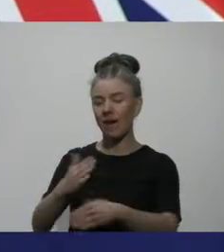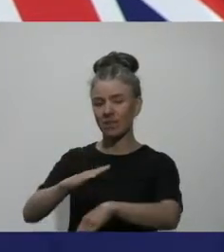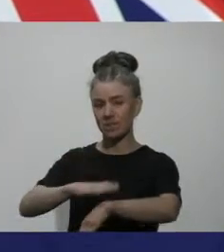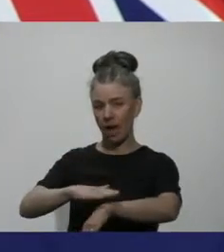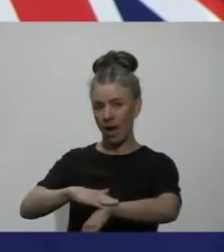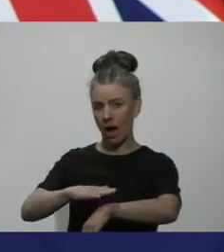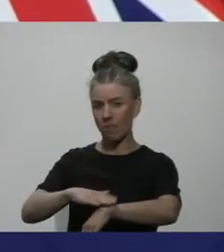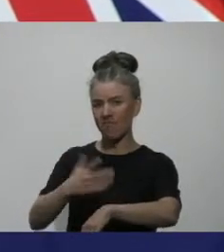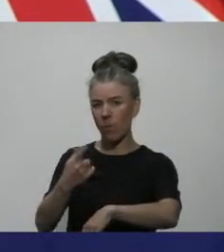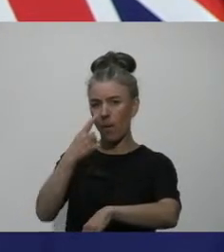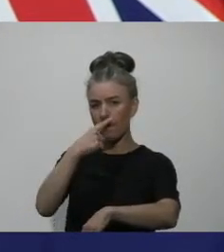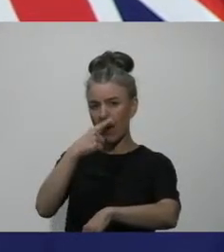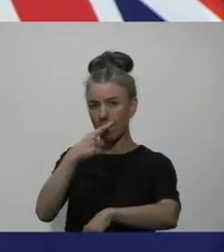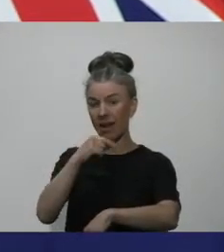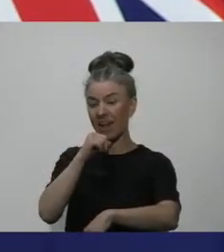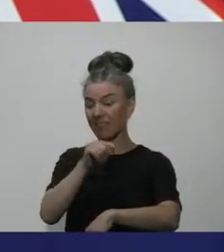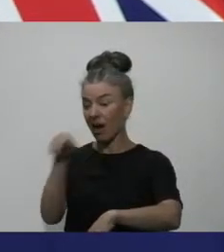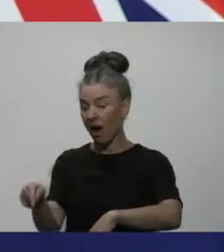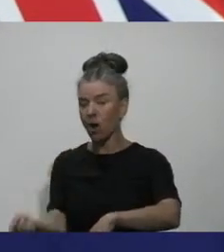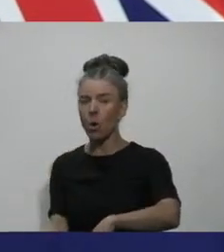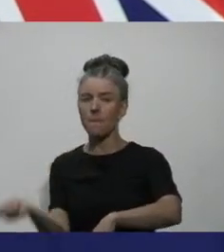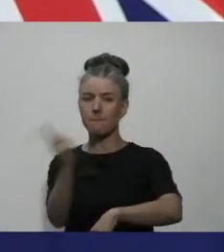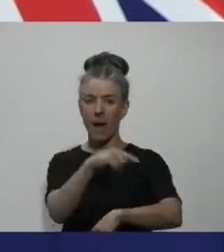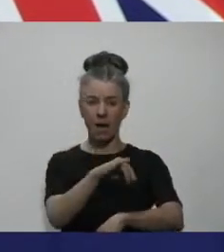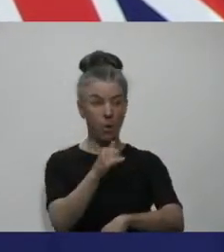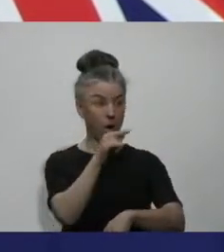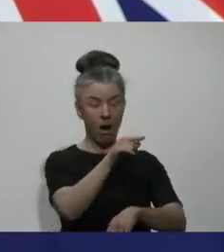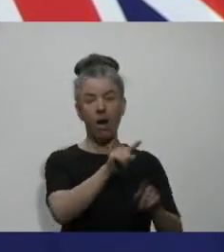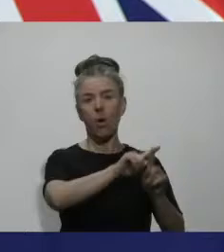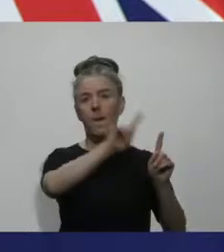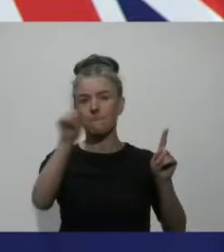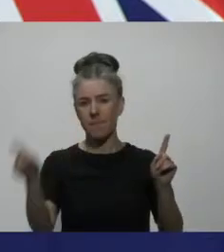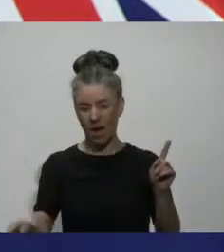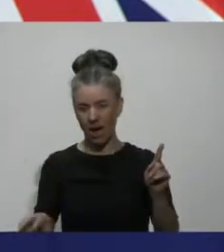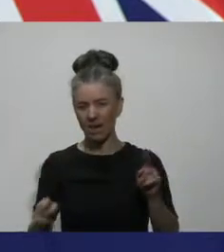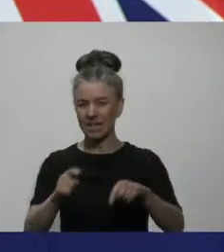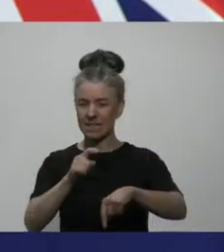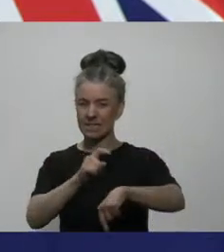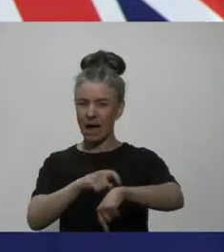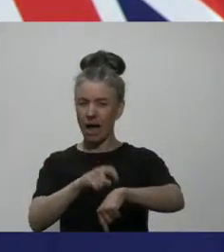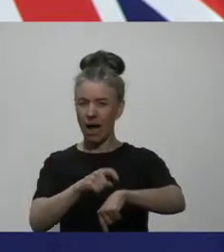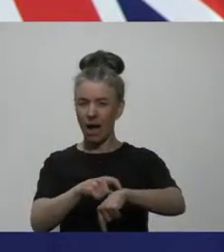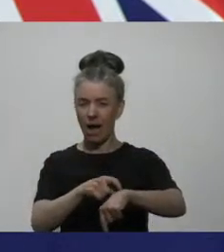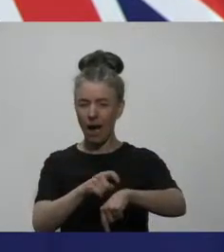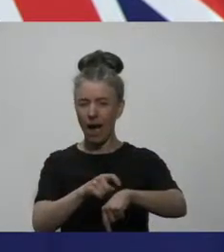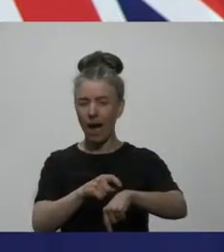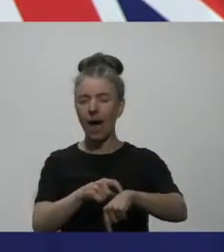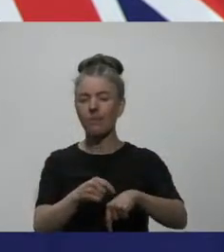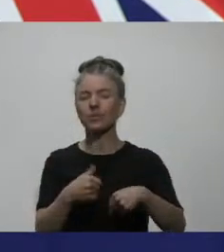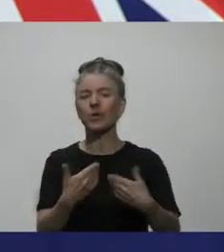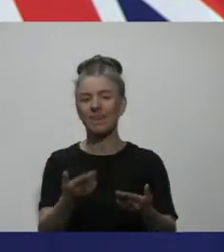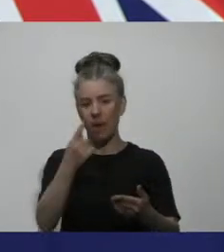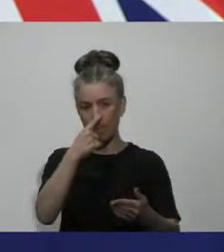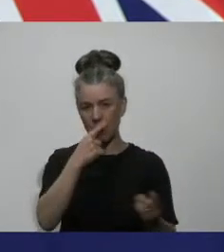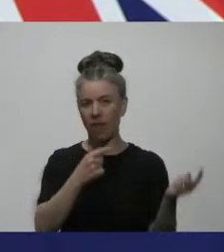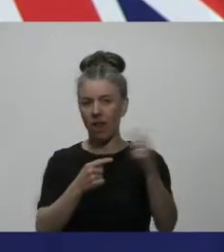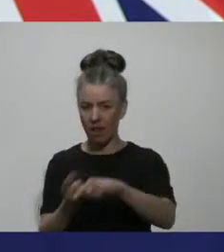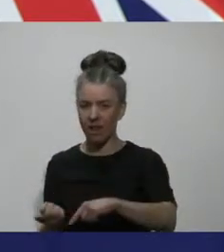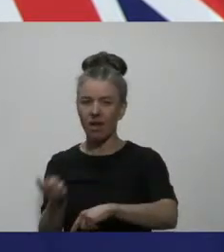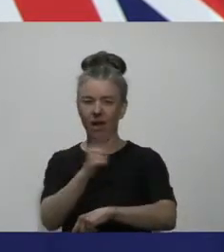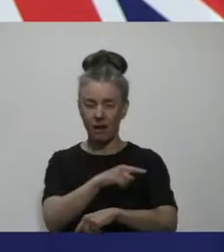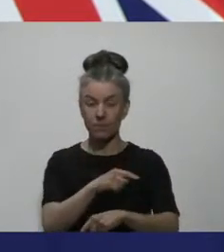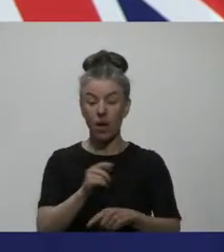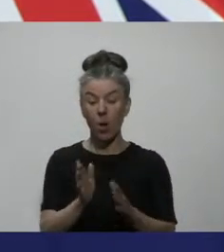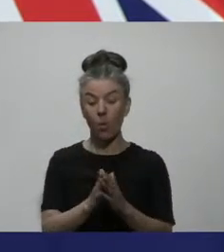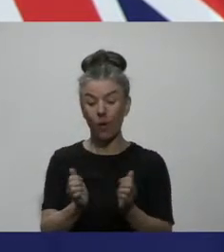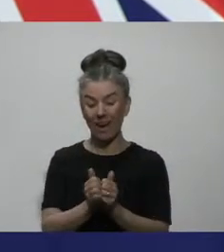to relocate. And so that sometimes took a little bit longer than when the orders came in. What we're going to do over the weekend is look